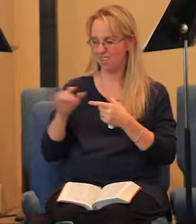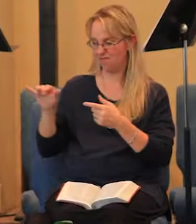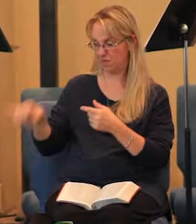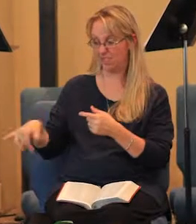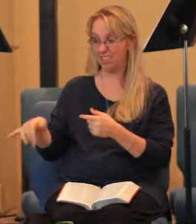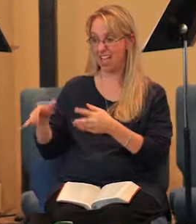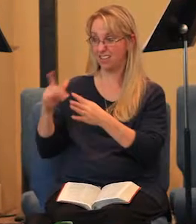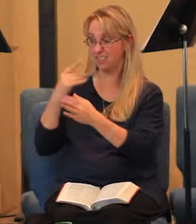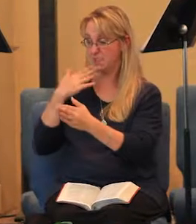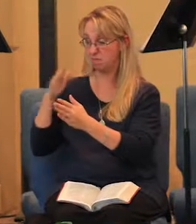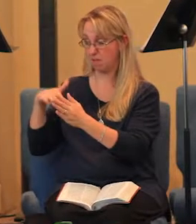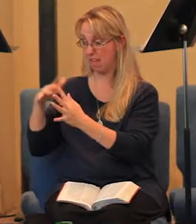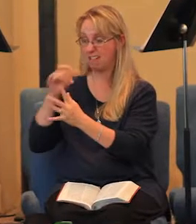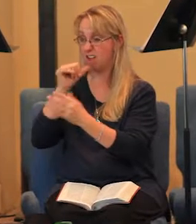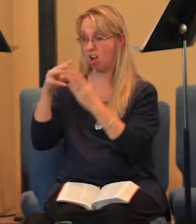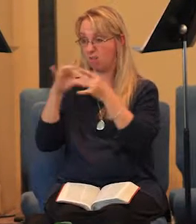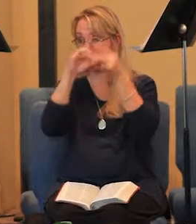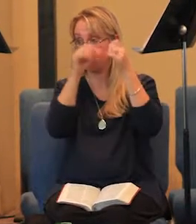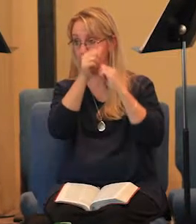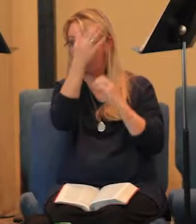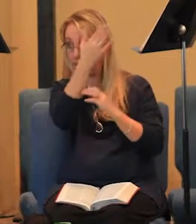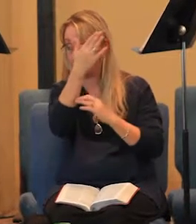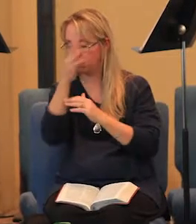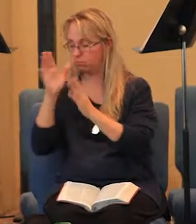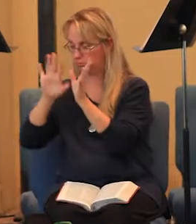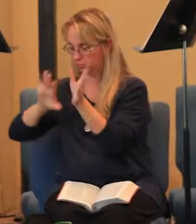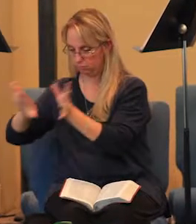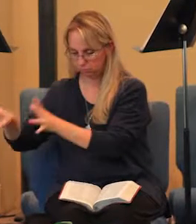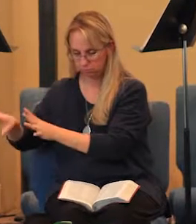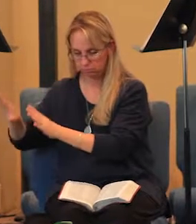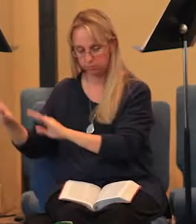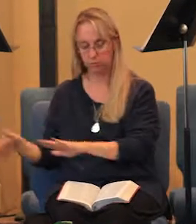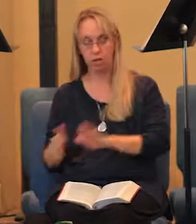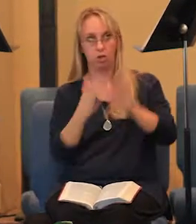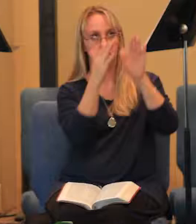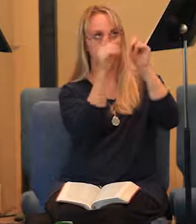from that if it's not in him, and turn to him